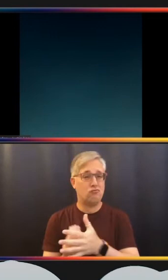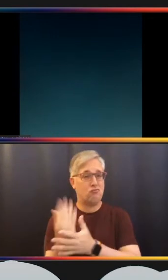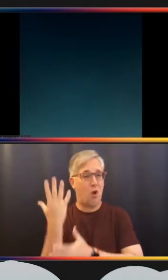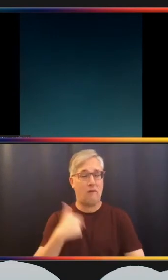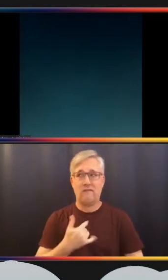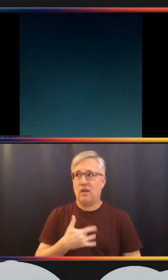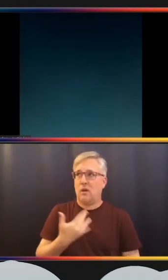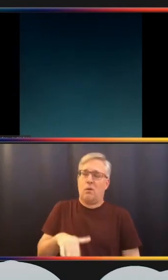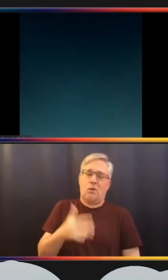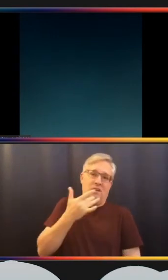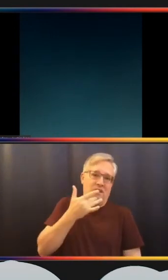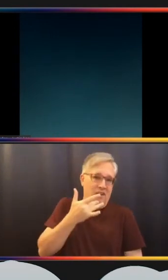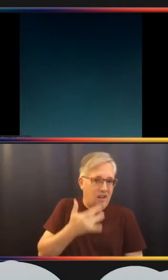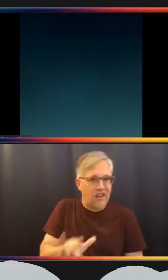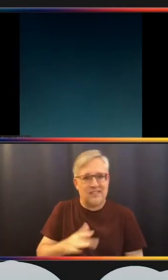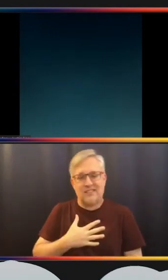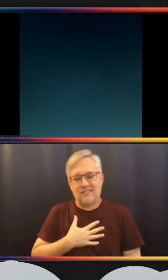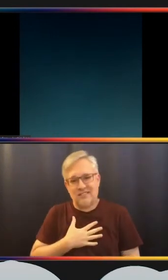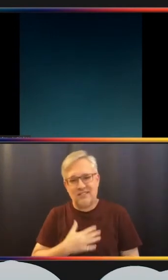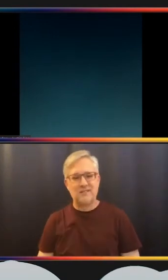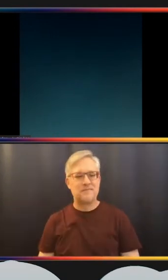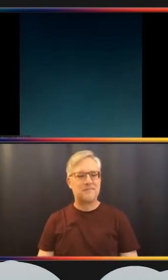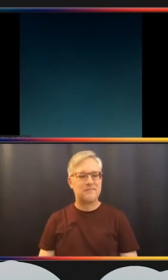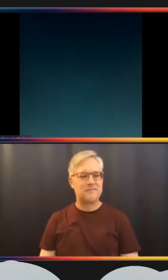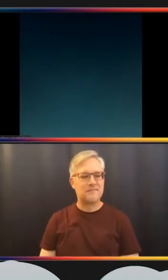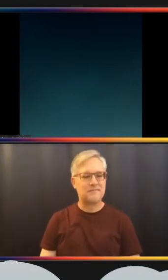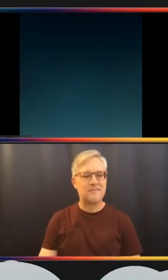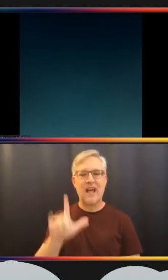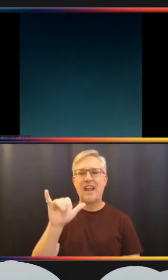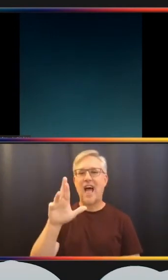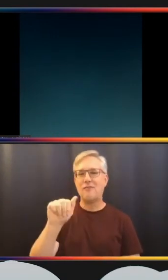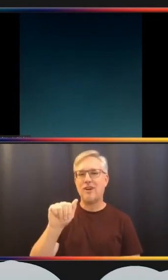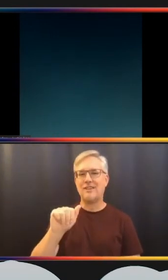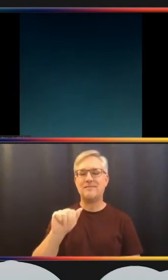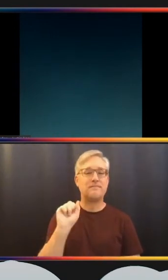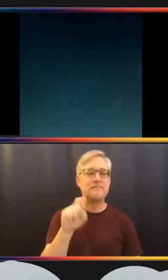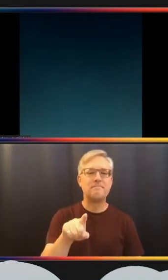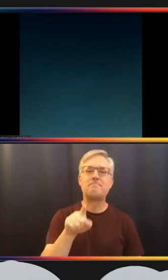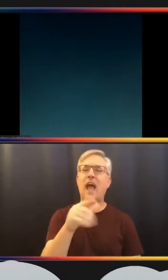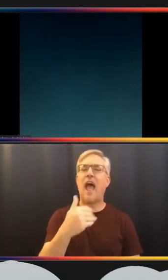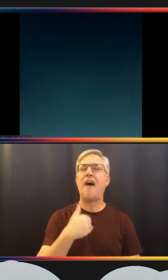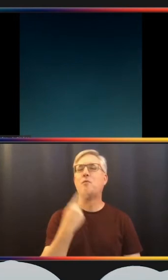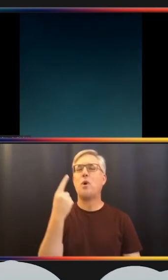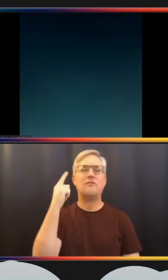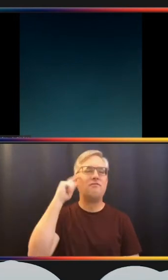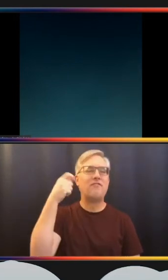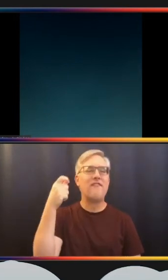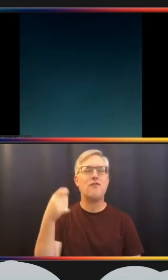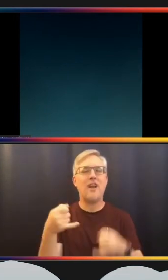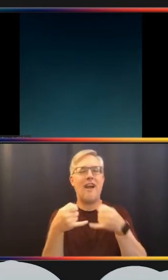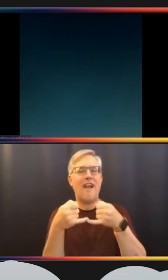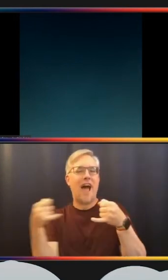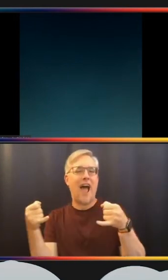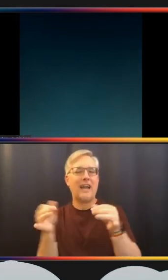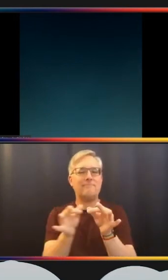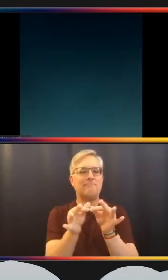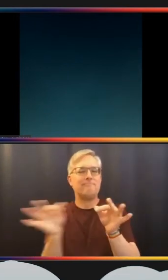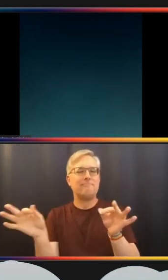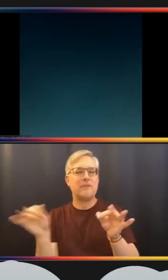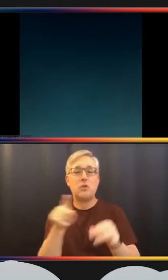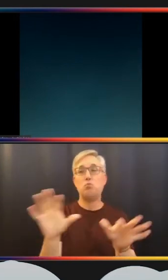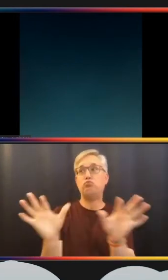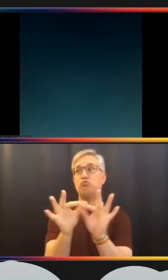able to get to do that. And do you have a favorite line that just has stuck with you like months